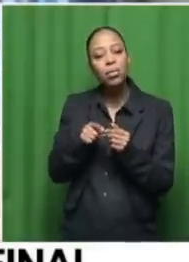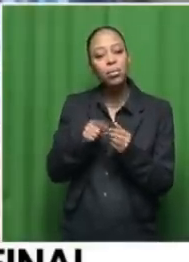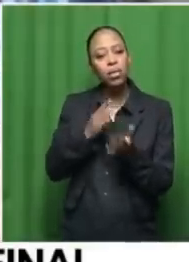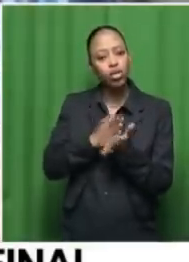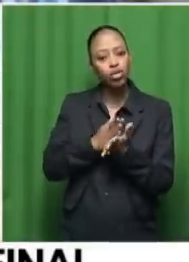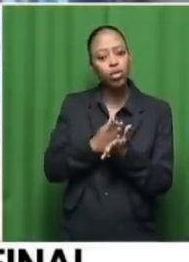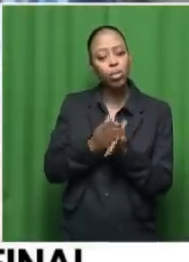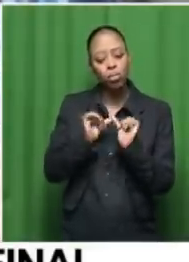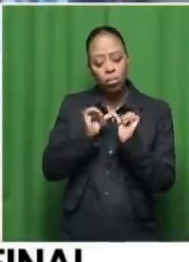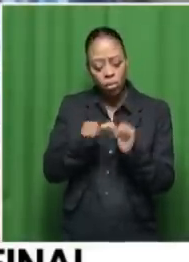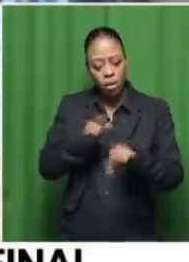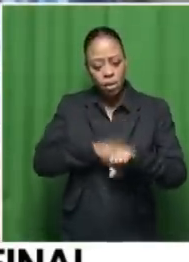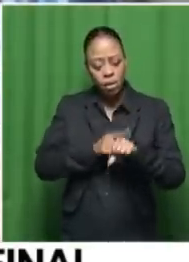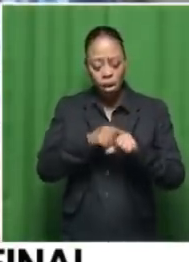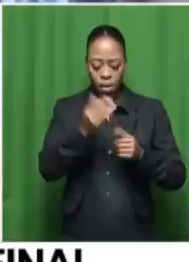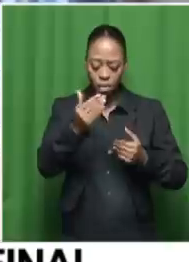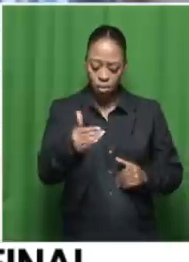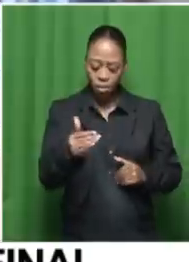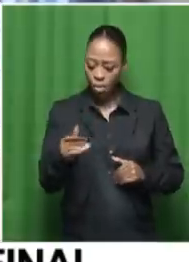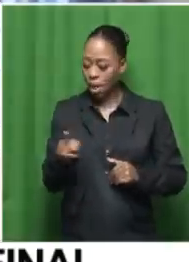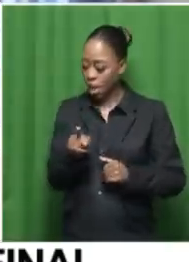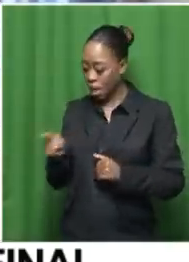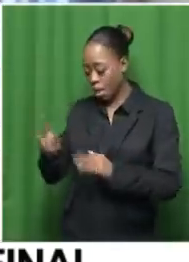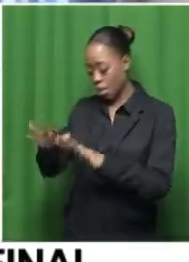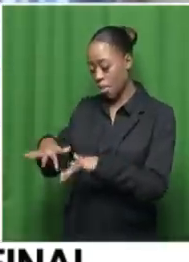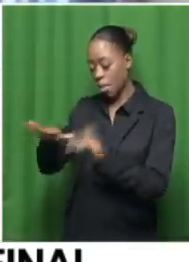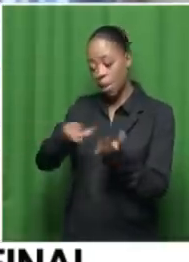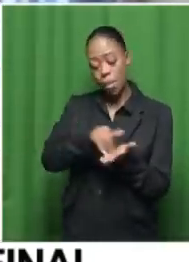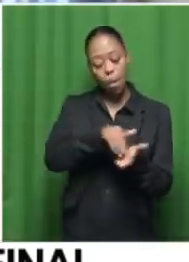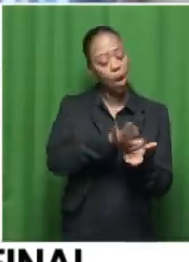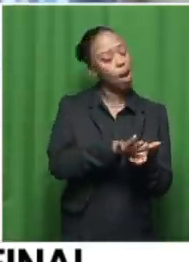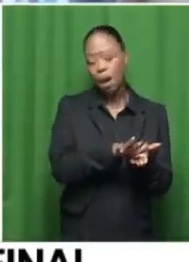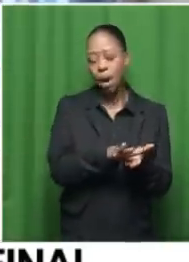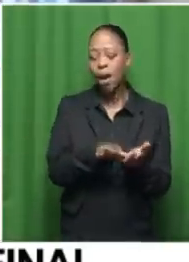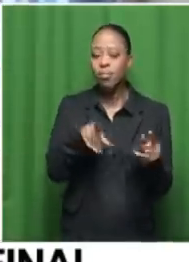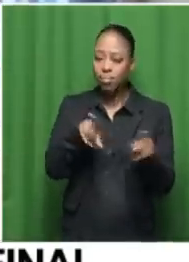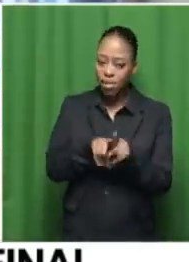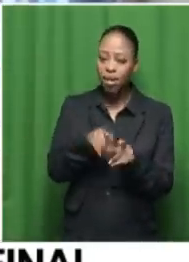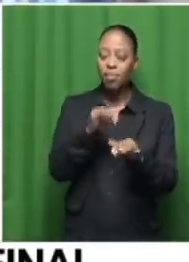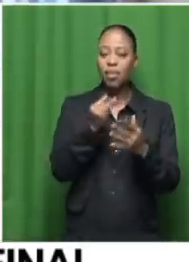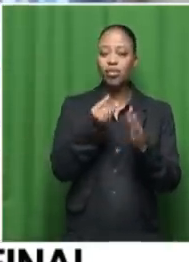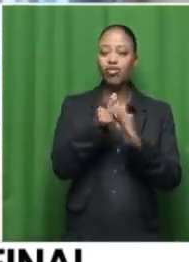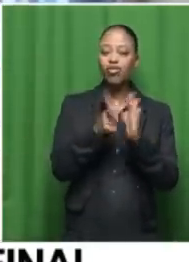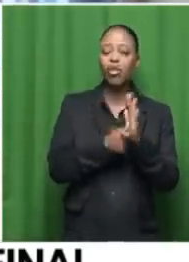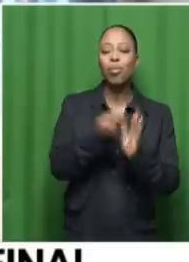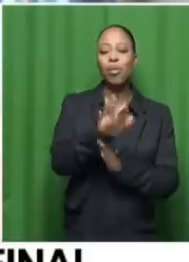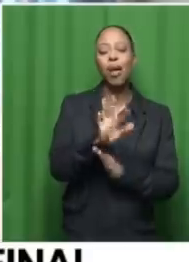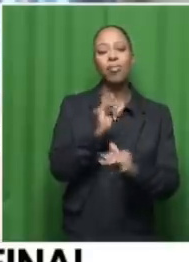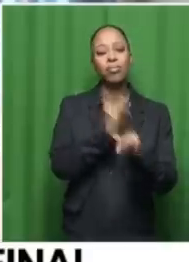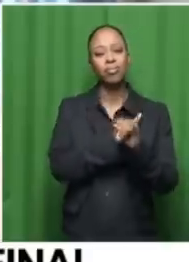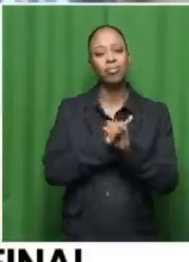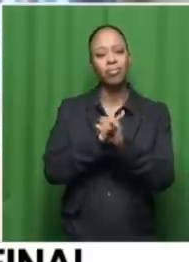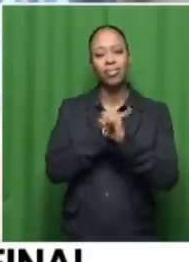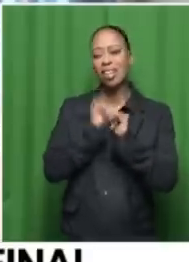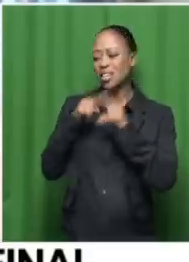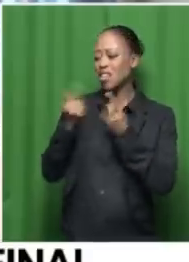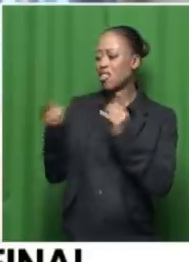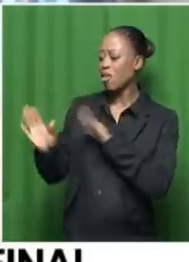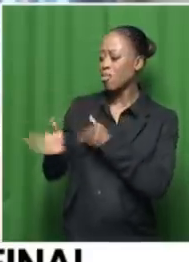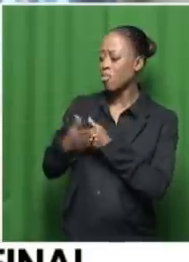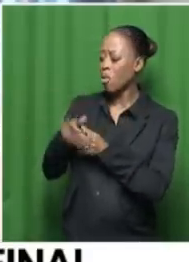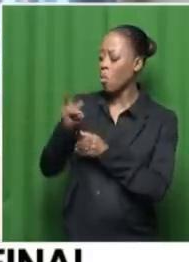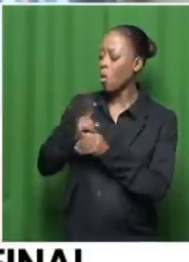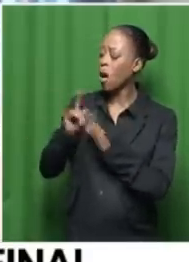of office, such as that which is enjoyed by Chapter 9 institutions, which can't be closed down by a simple majority